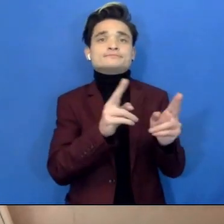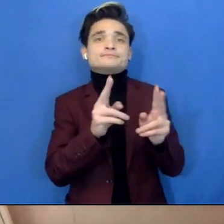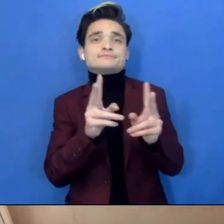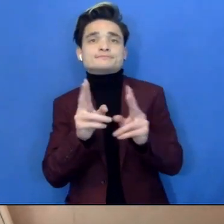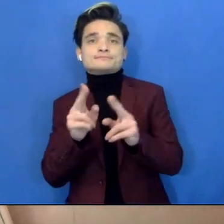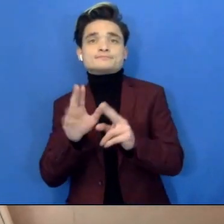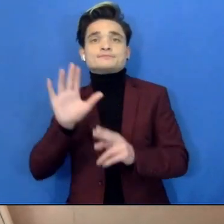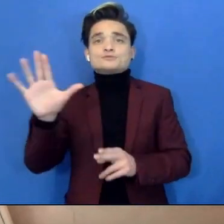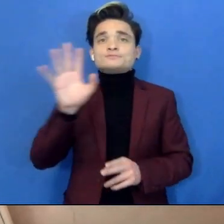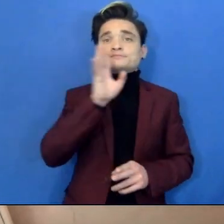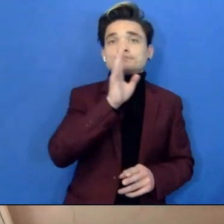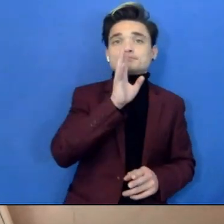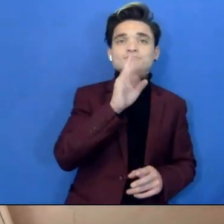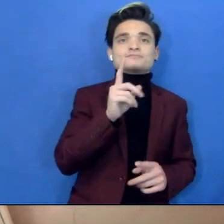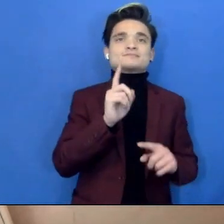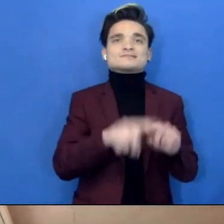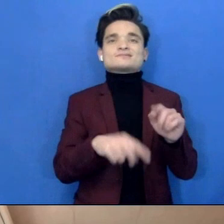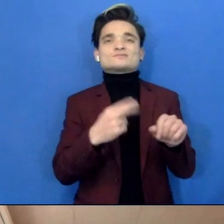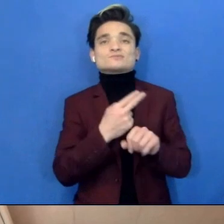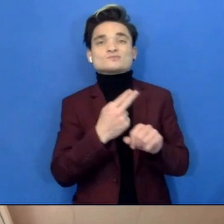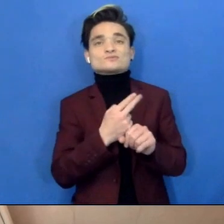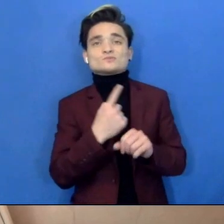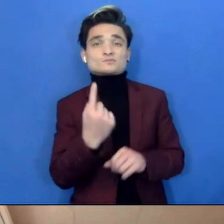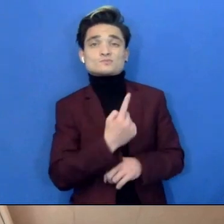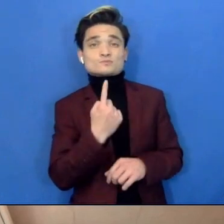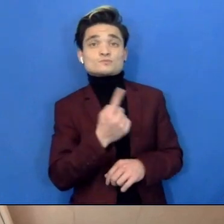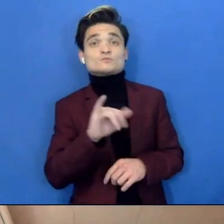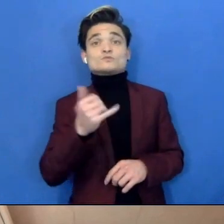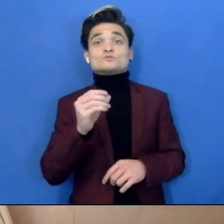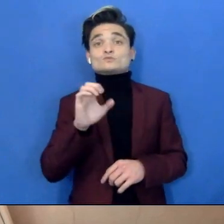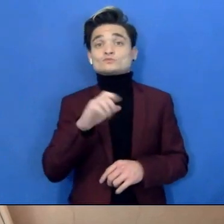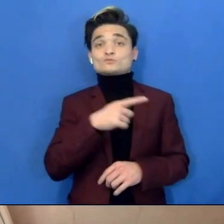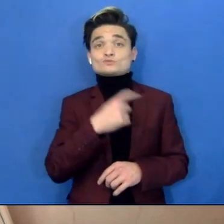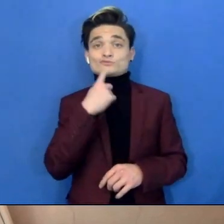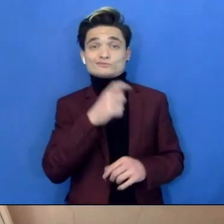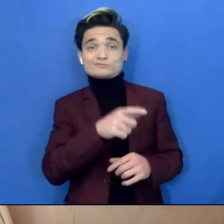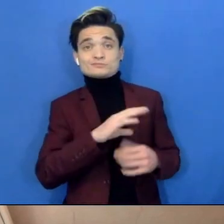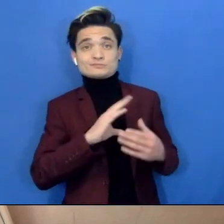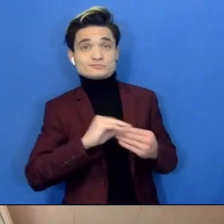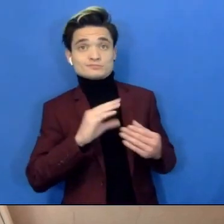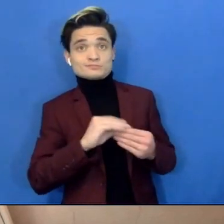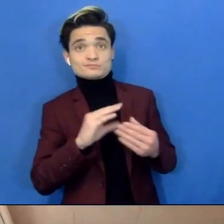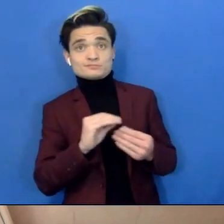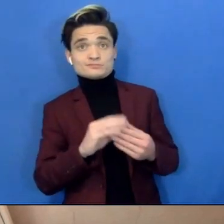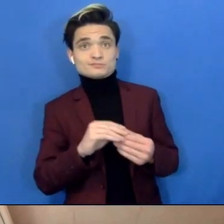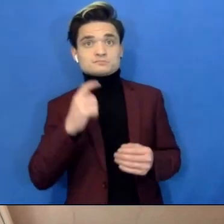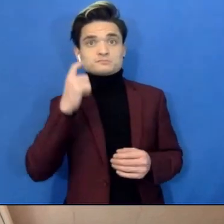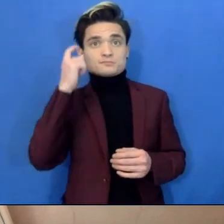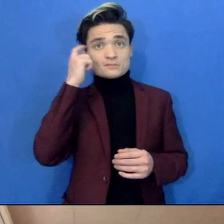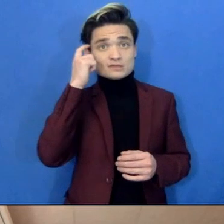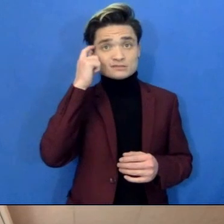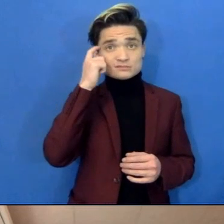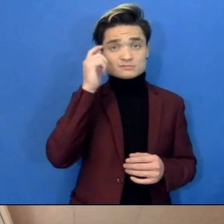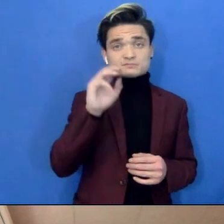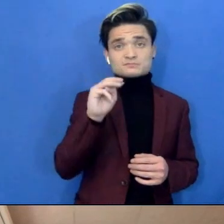was saying for me is like an ideal state of mind, and I don't